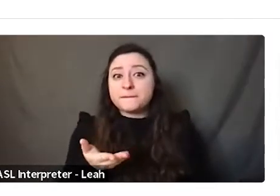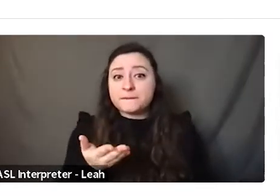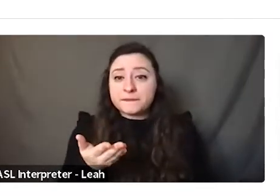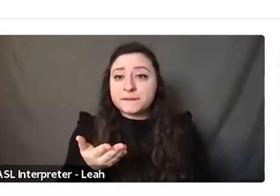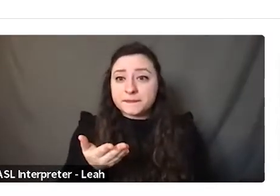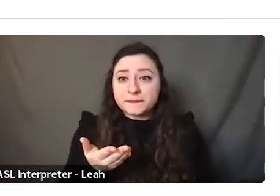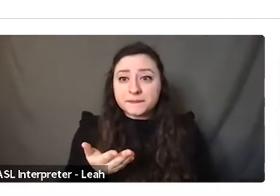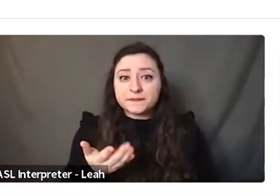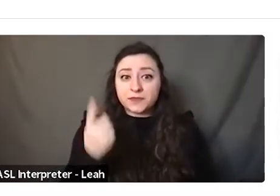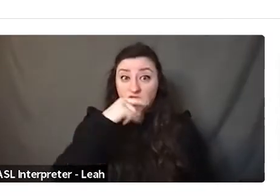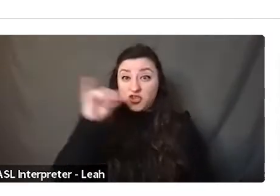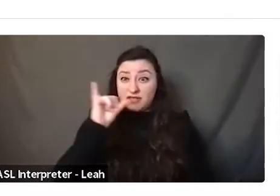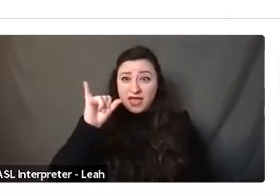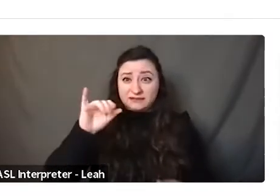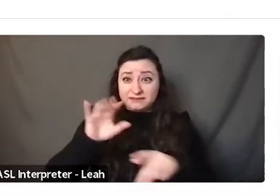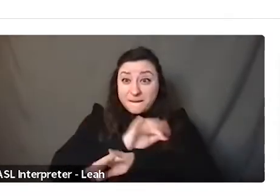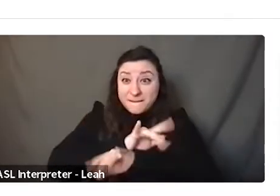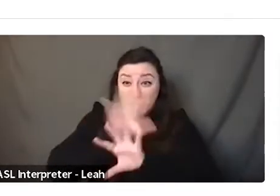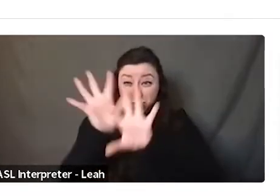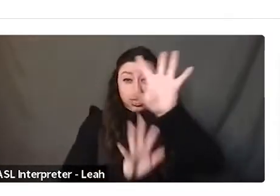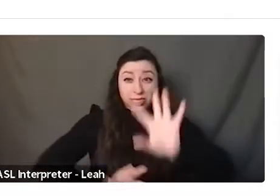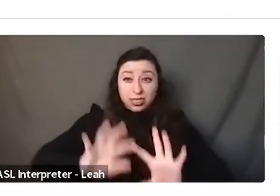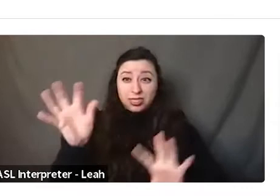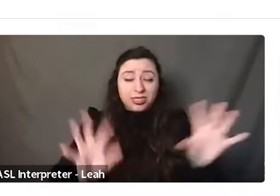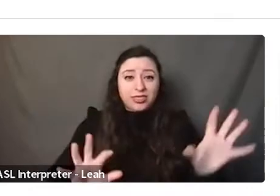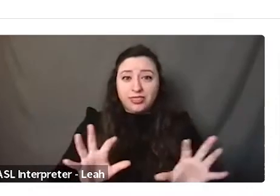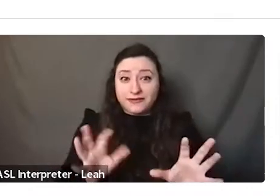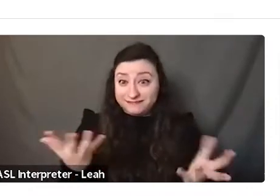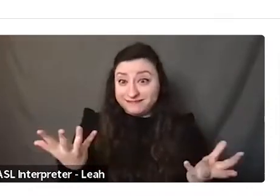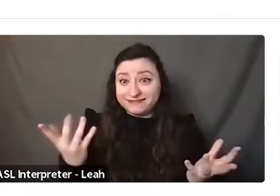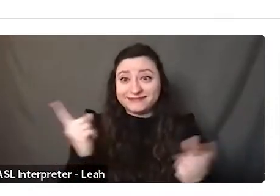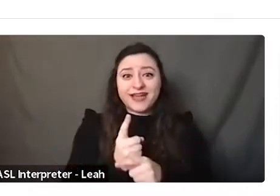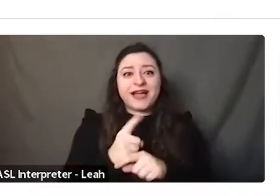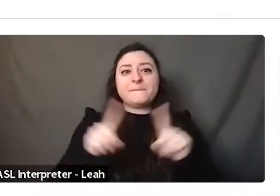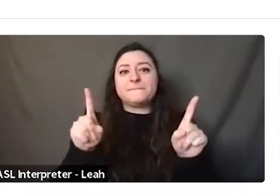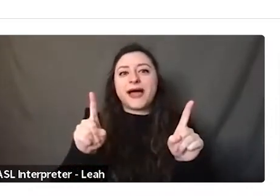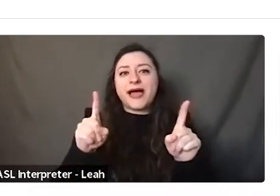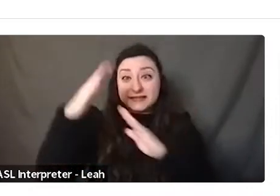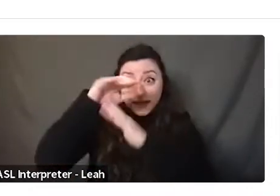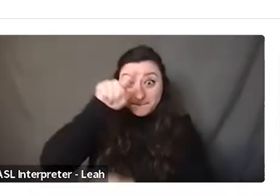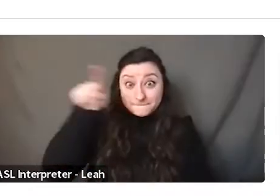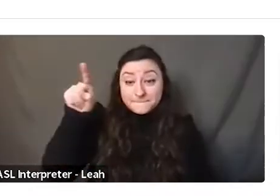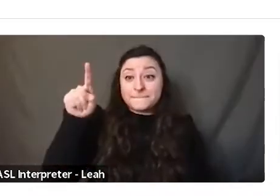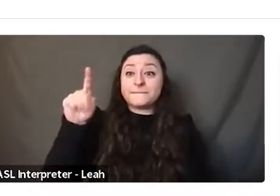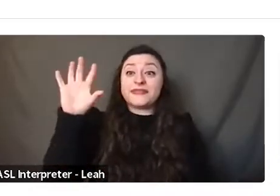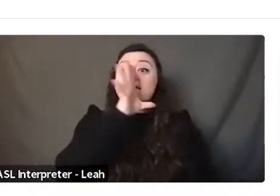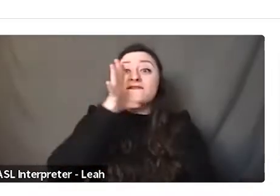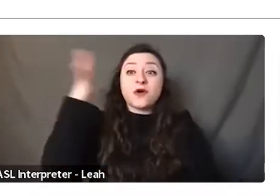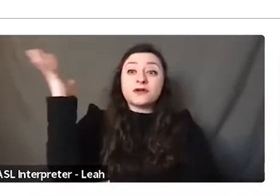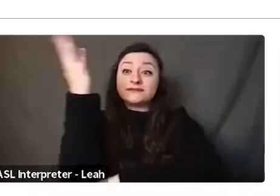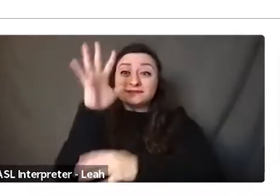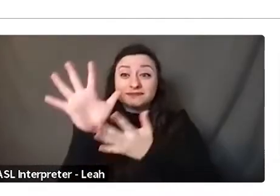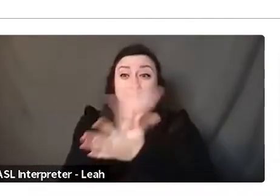So it looks like a spider web, and it is. But what you see is at the top is deforestation leading all the way down to